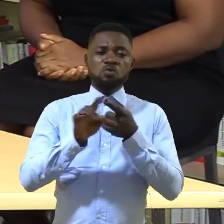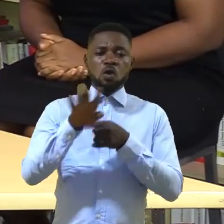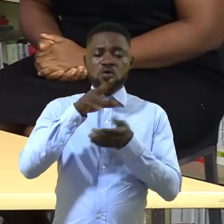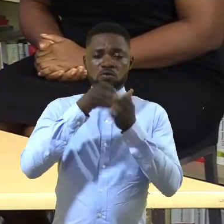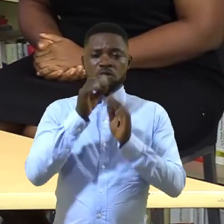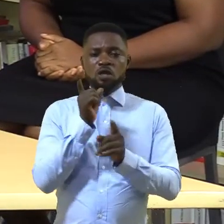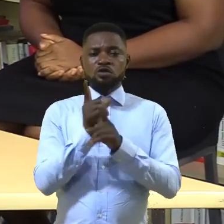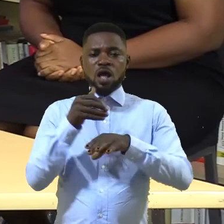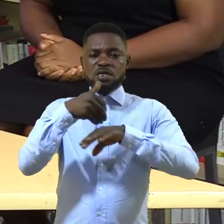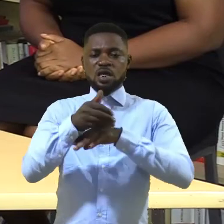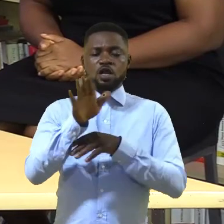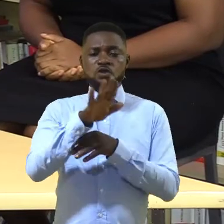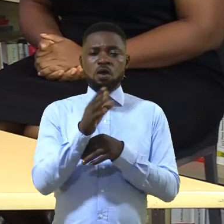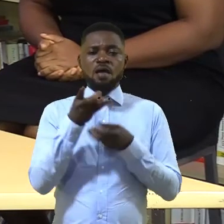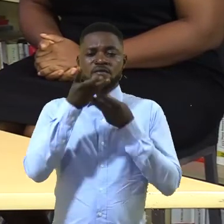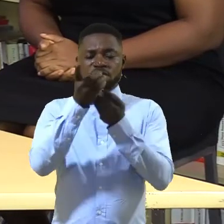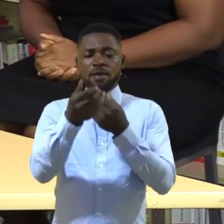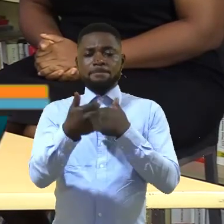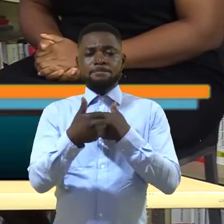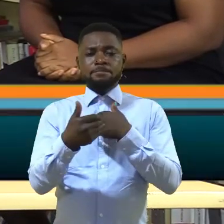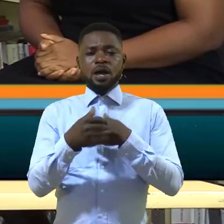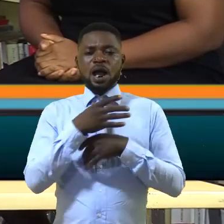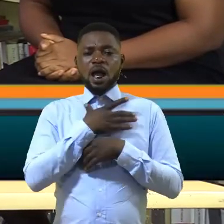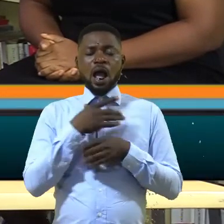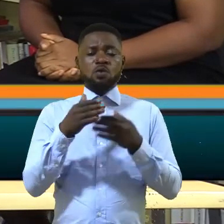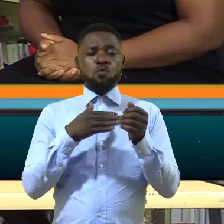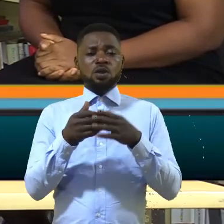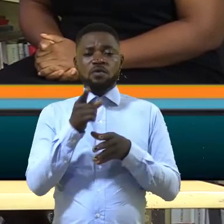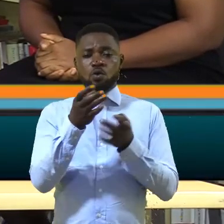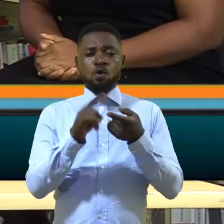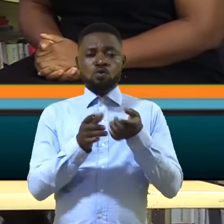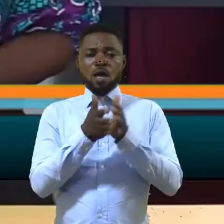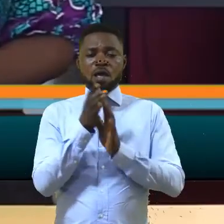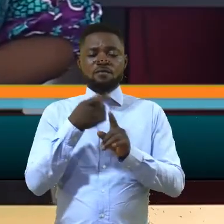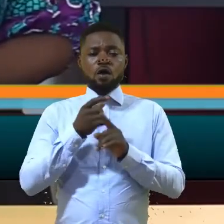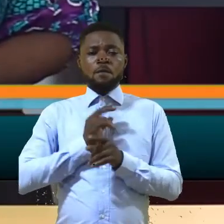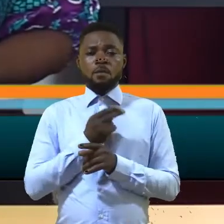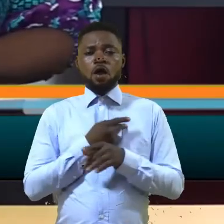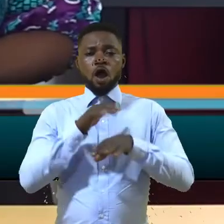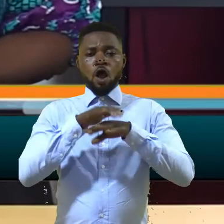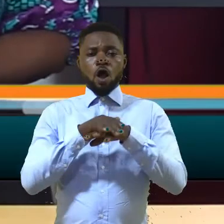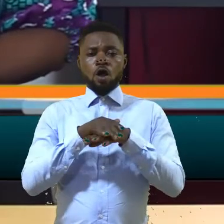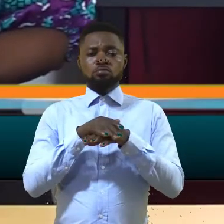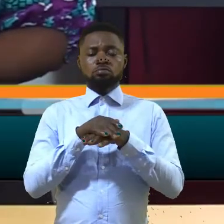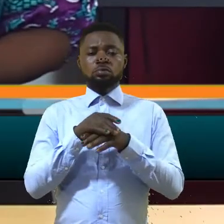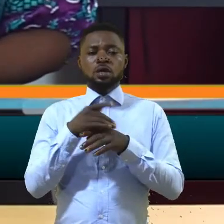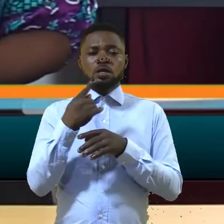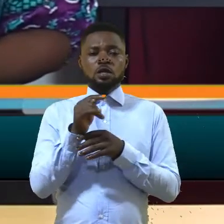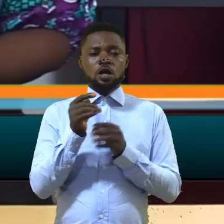on. Just send your comments, your feedback, and whatever you want to ask us to us on the